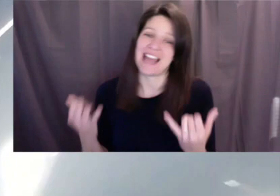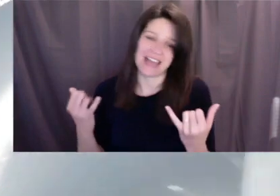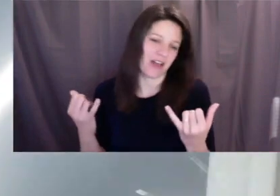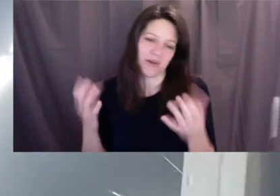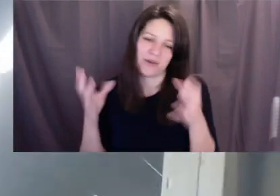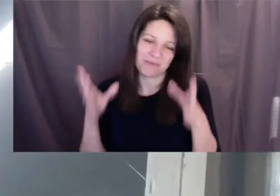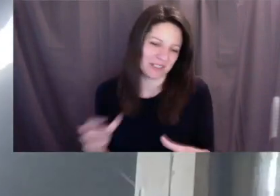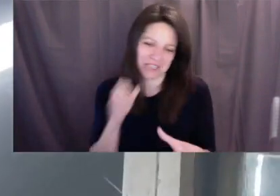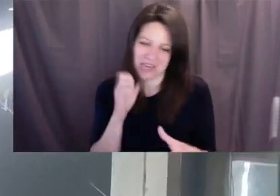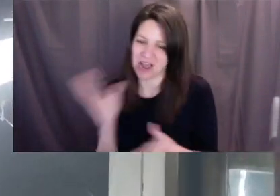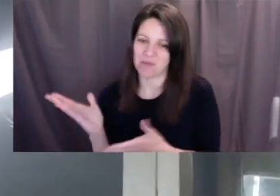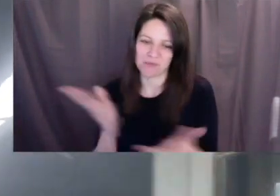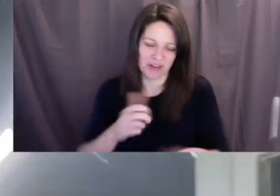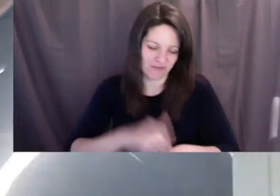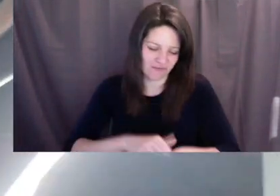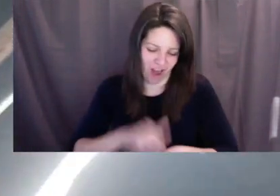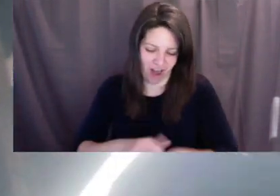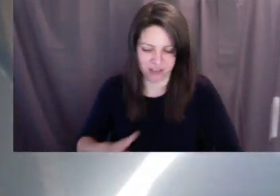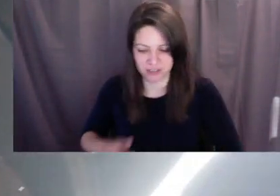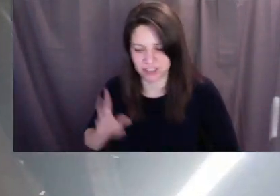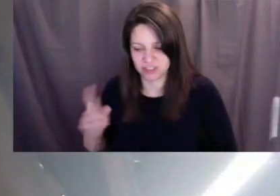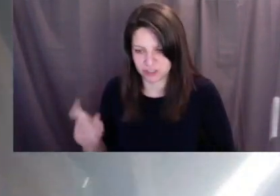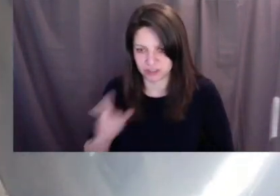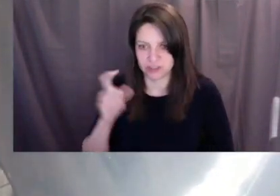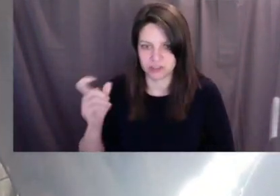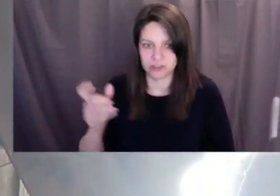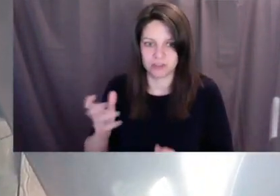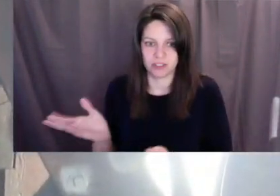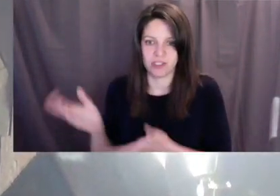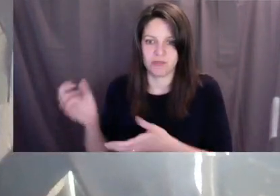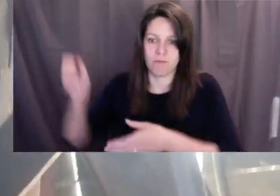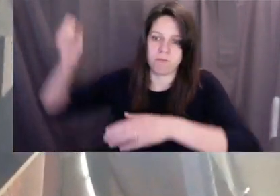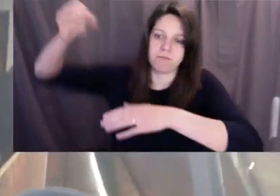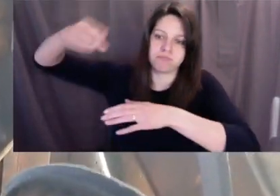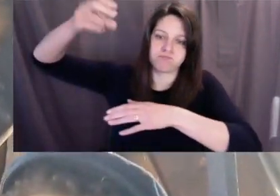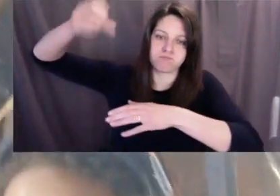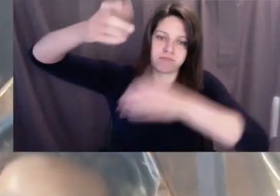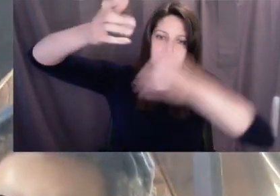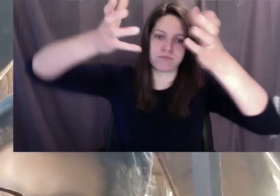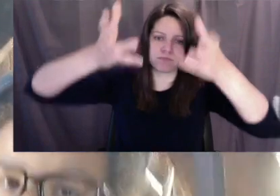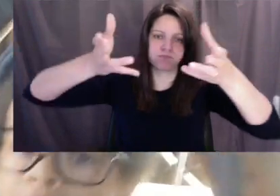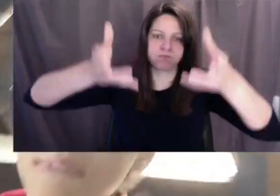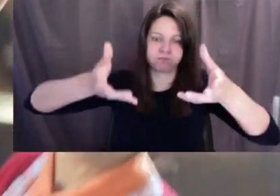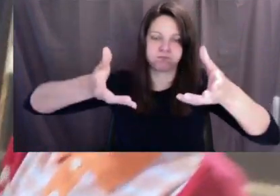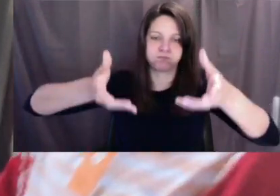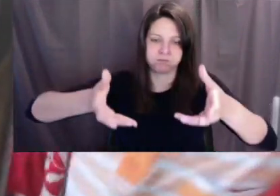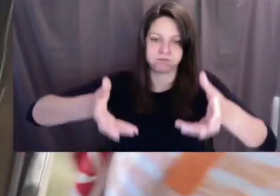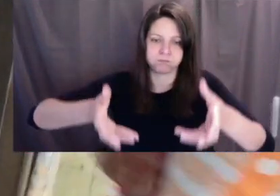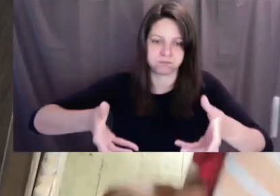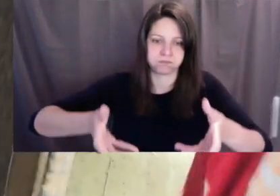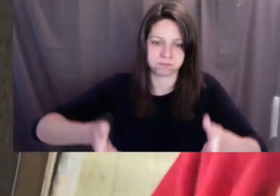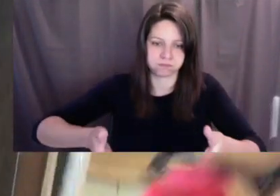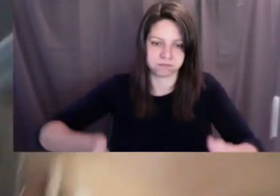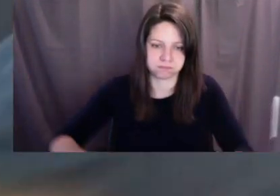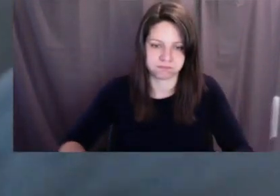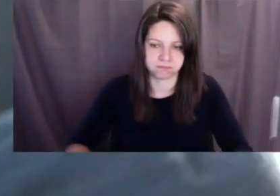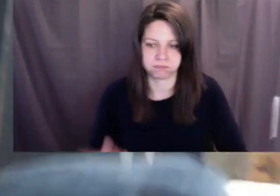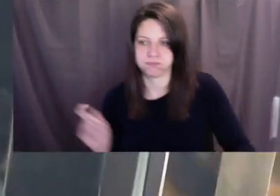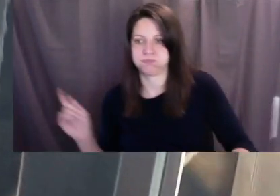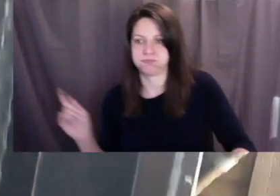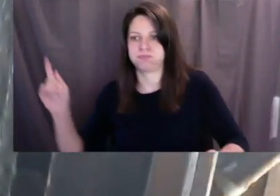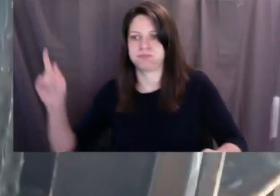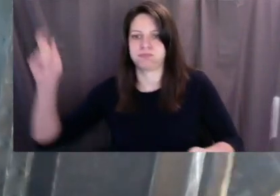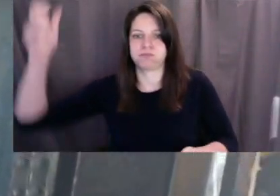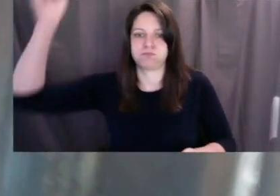over time, and instead of having someone have to lift rocks up that would slowly go down during the course of the day that they would then lift back